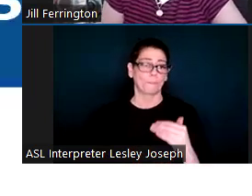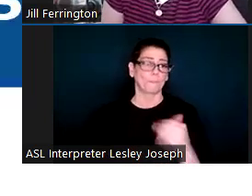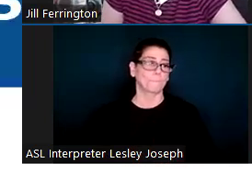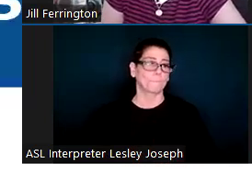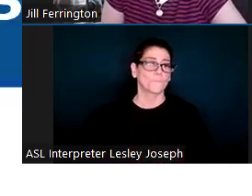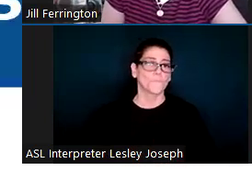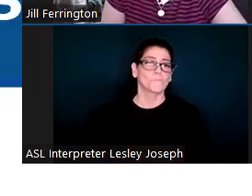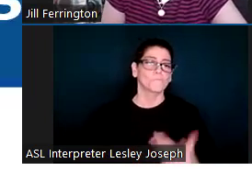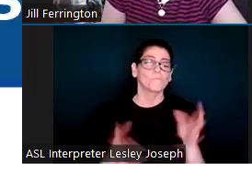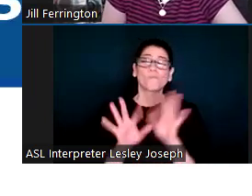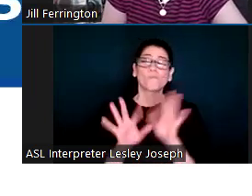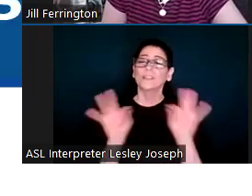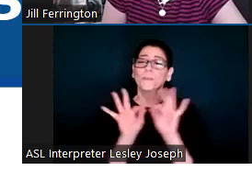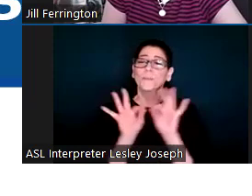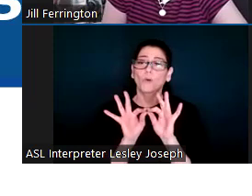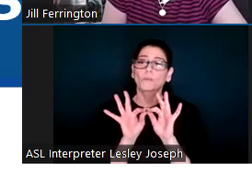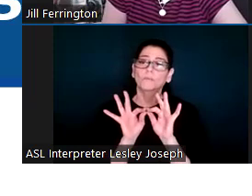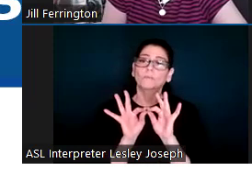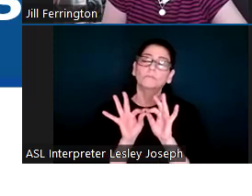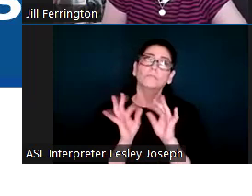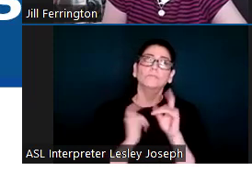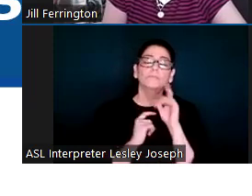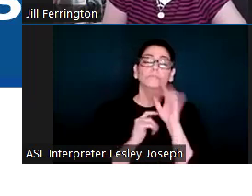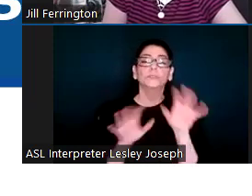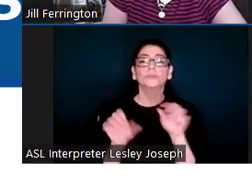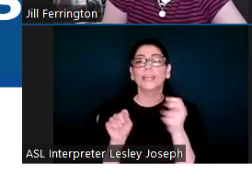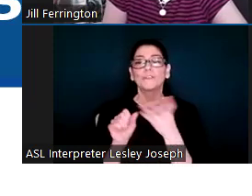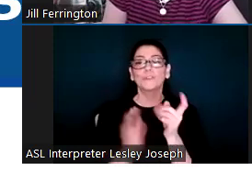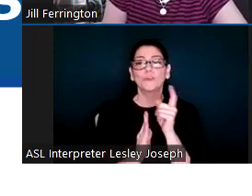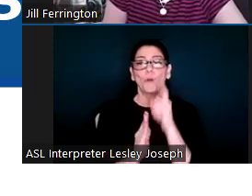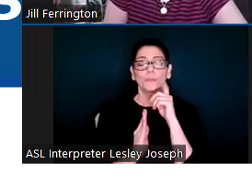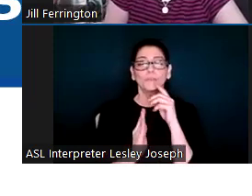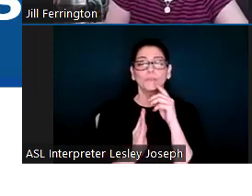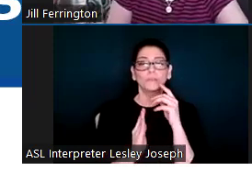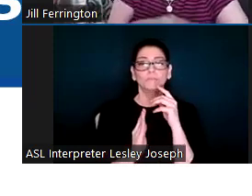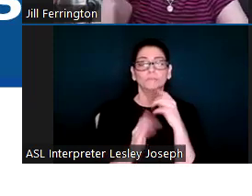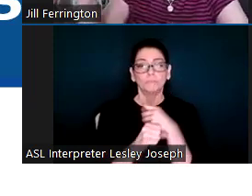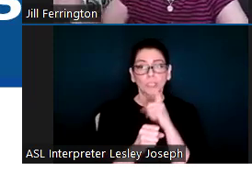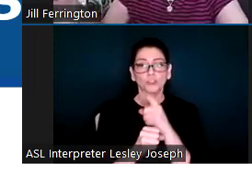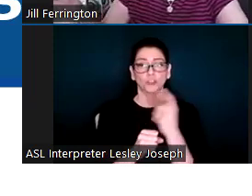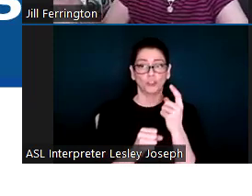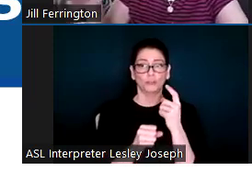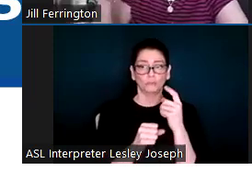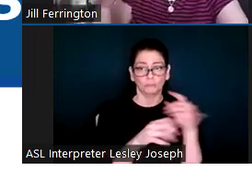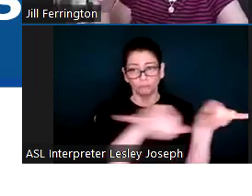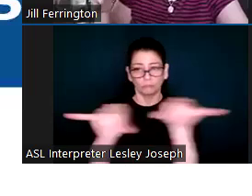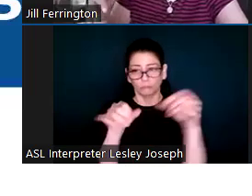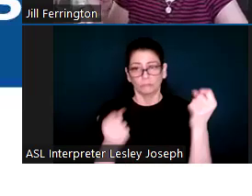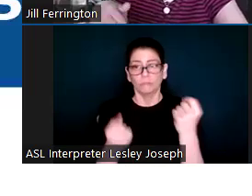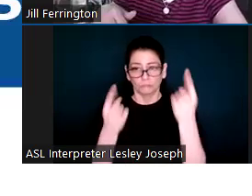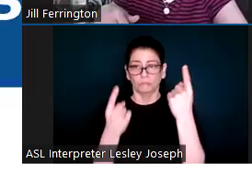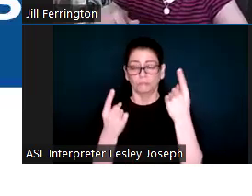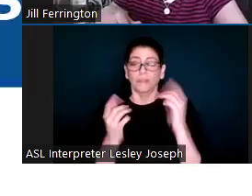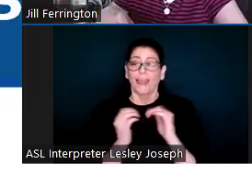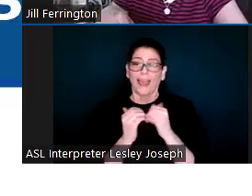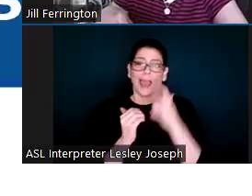be important, I think, just to spend a few moments getting on the same page about the overarching way that we're